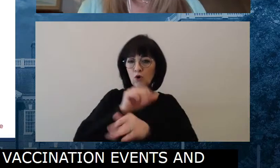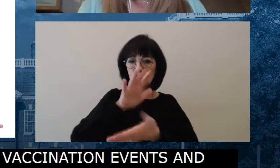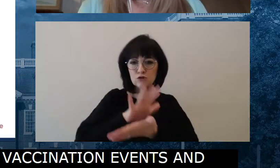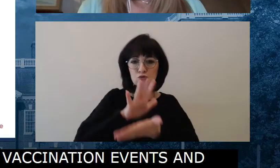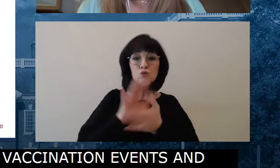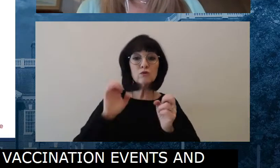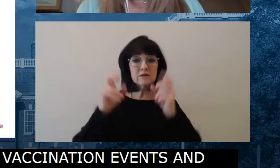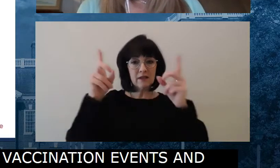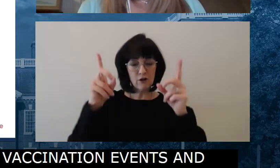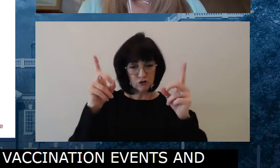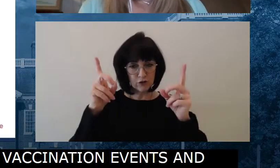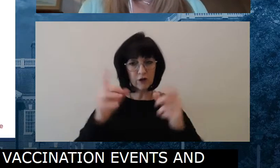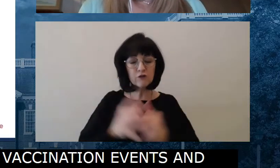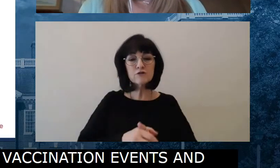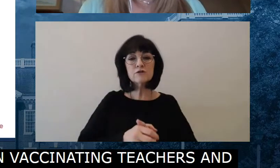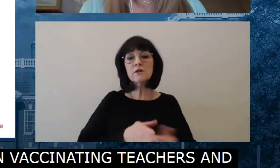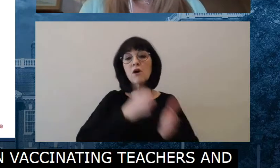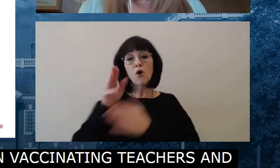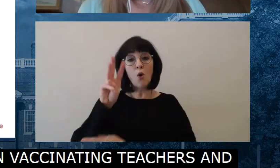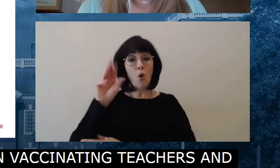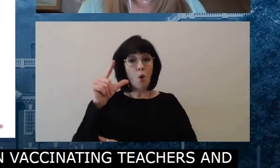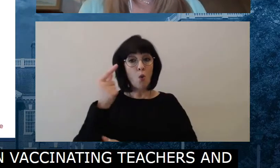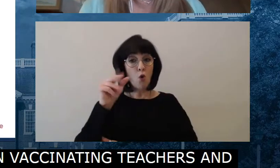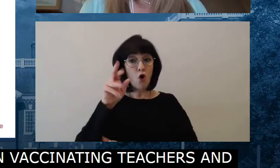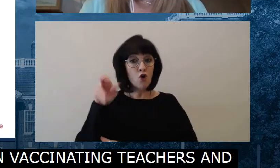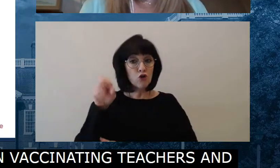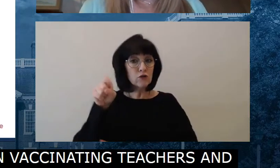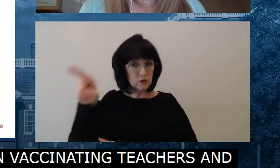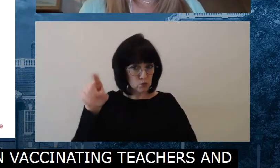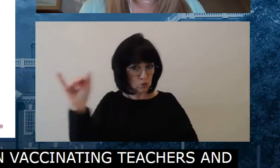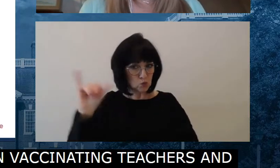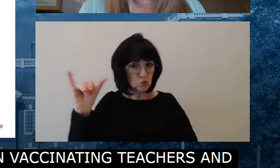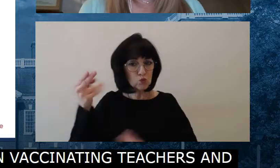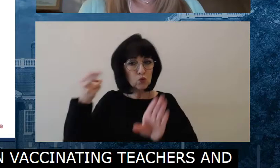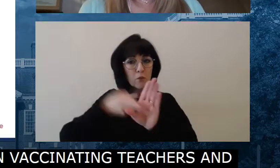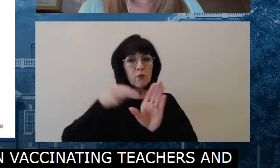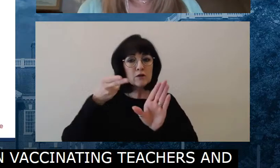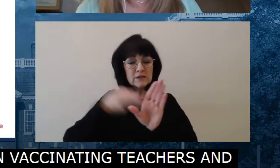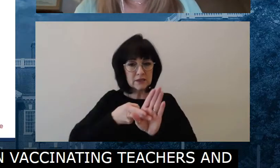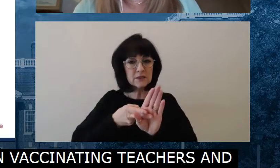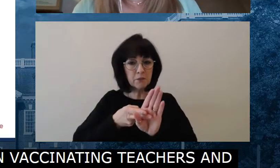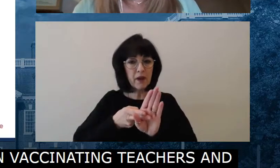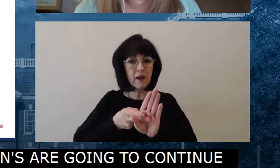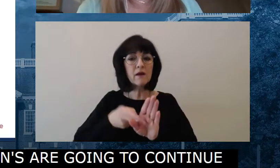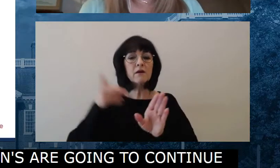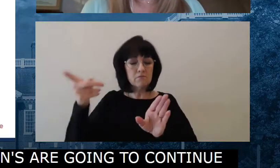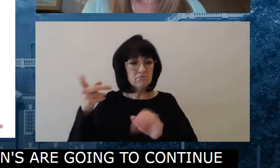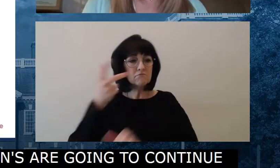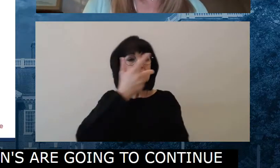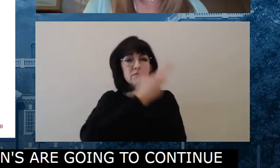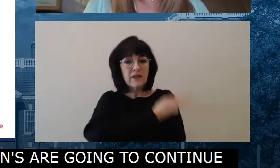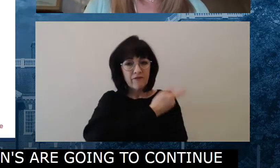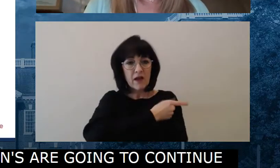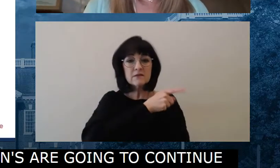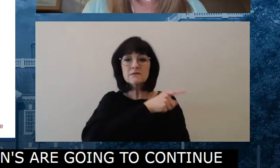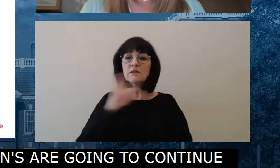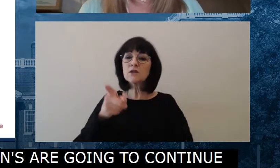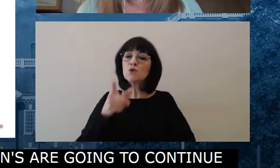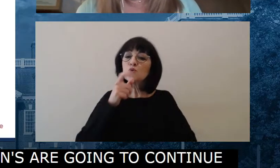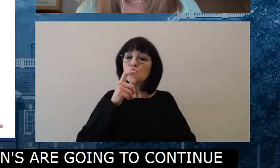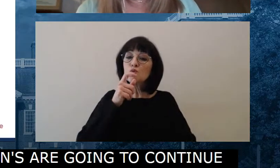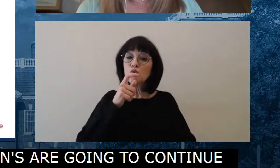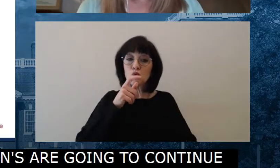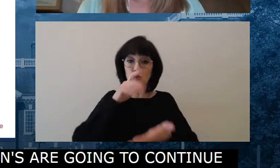of the month teachers and staff and childcare providers, all in